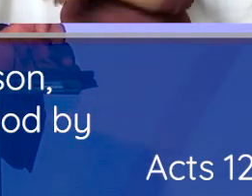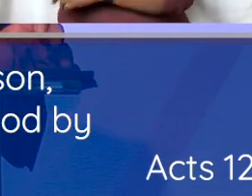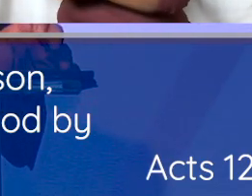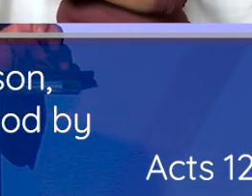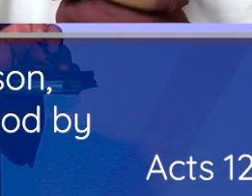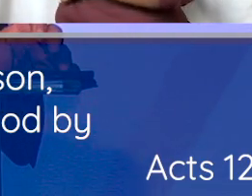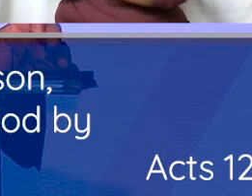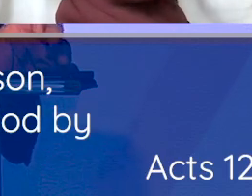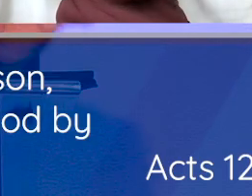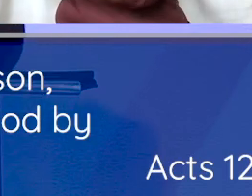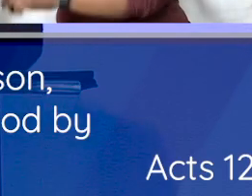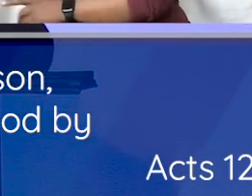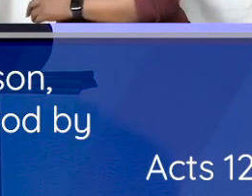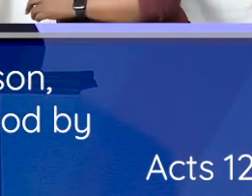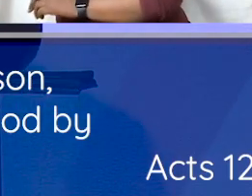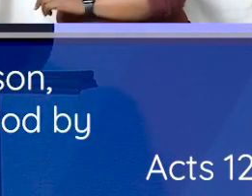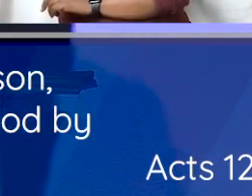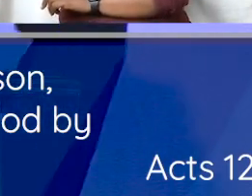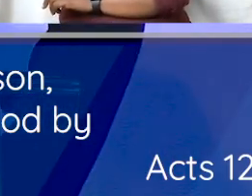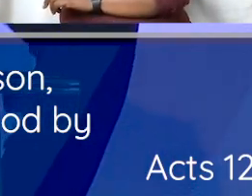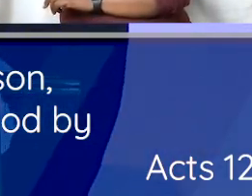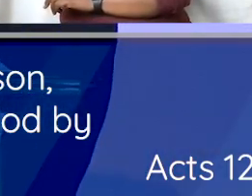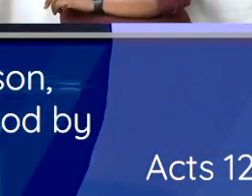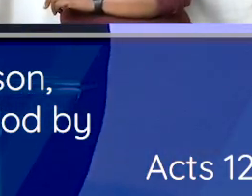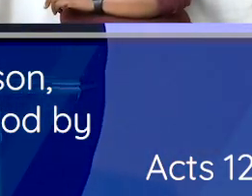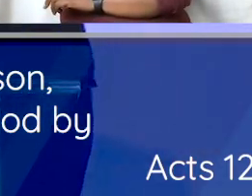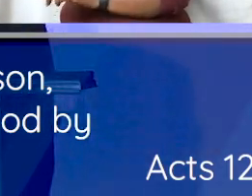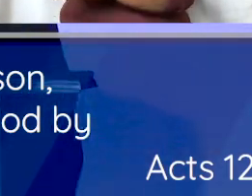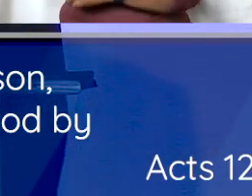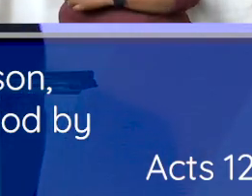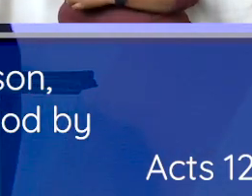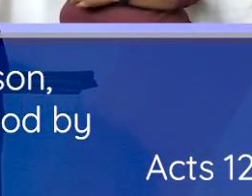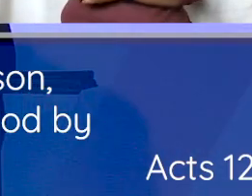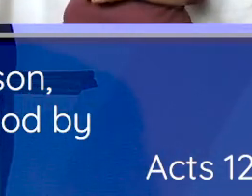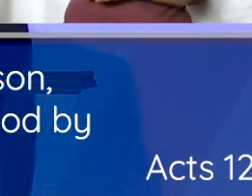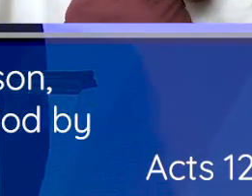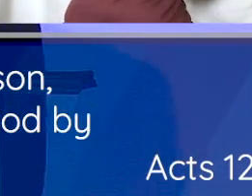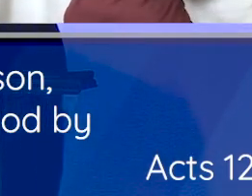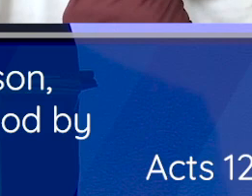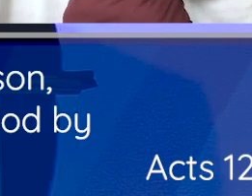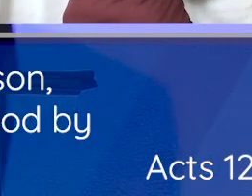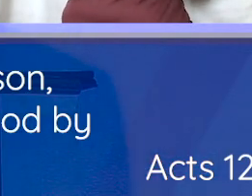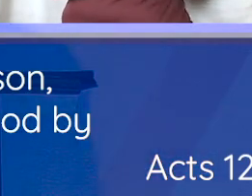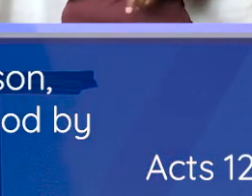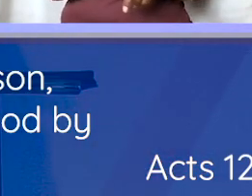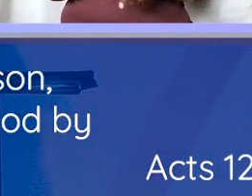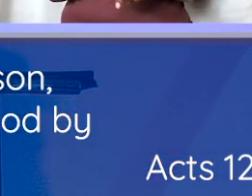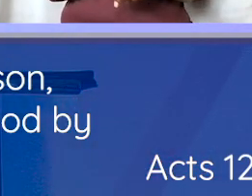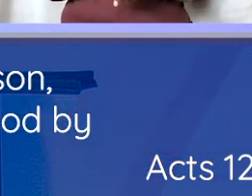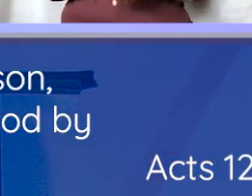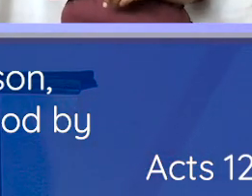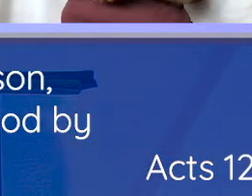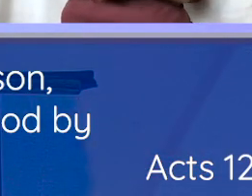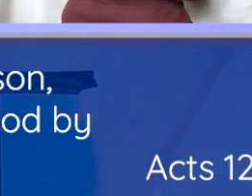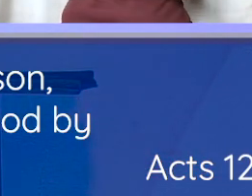But earnest prayer. But earnest prayer. Are you listening to me? I want somebody to say,